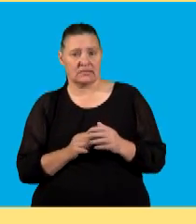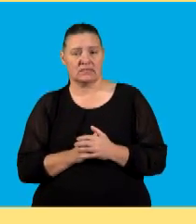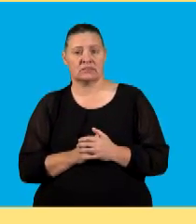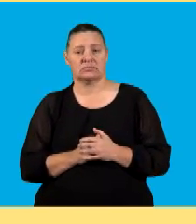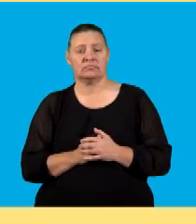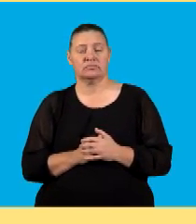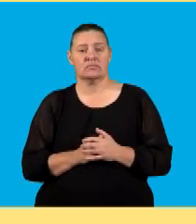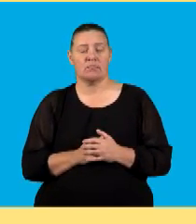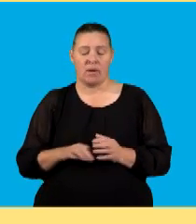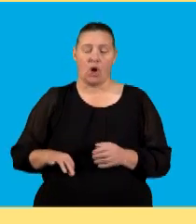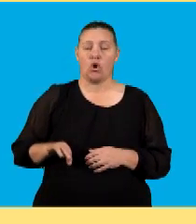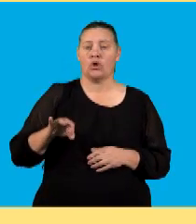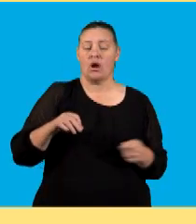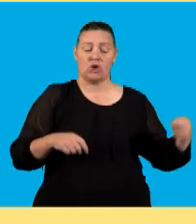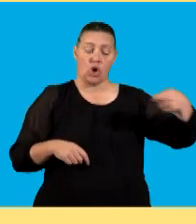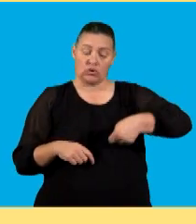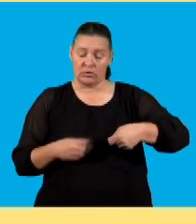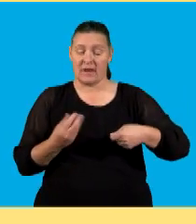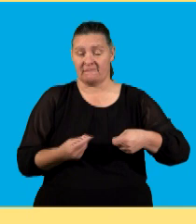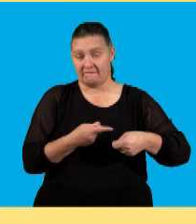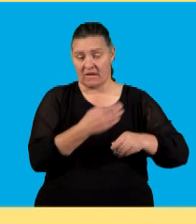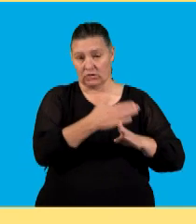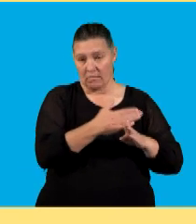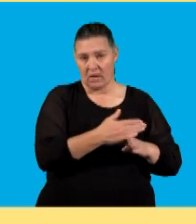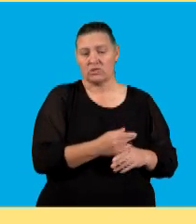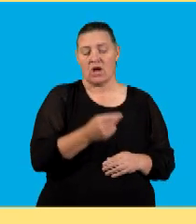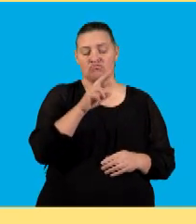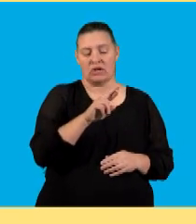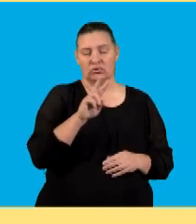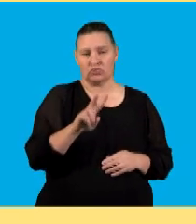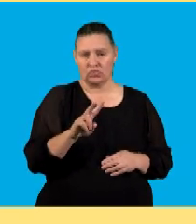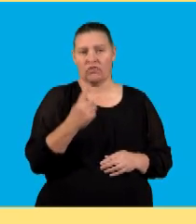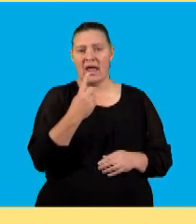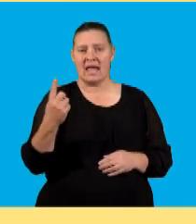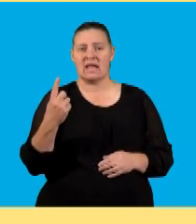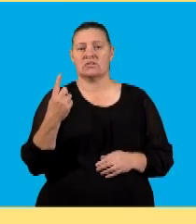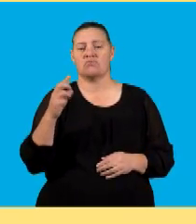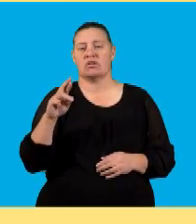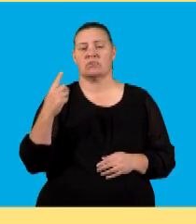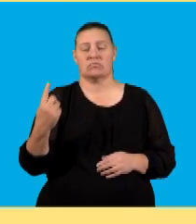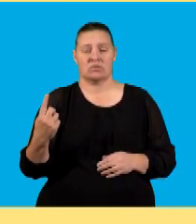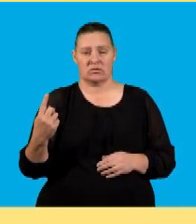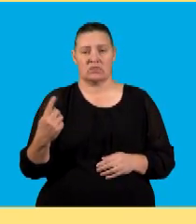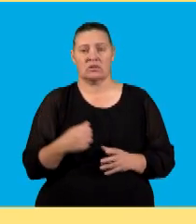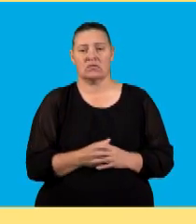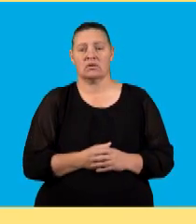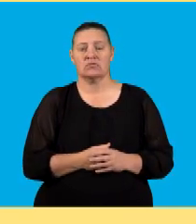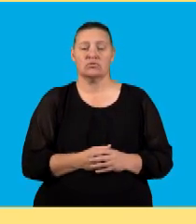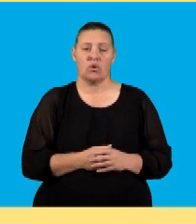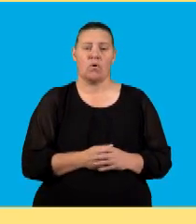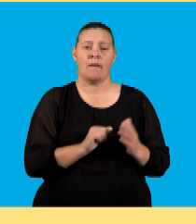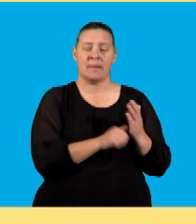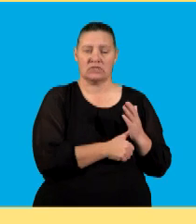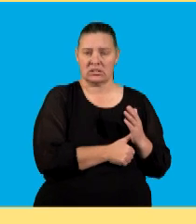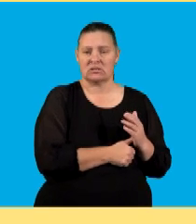aspect, I'm going to do my contributions at the same time. It then says, 2 rand for every 1 rand contributed. So I'll come to